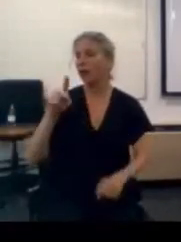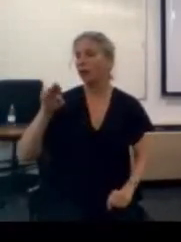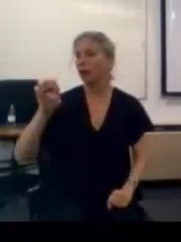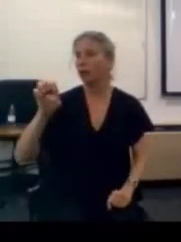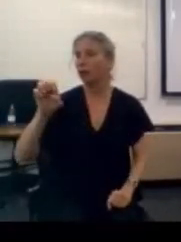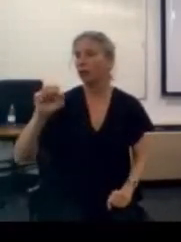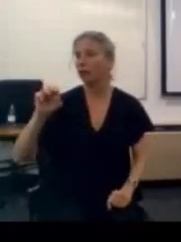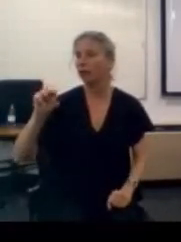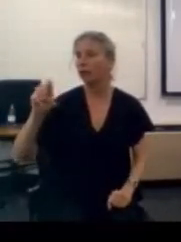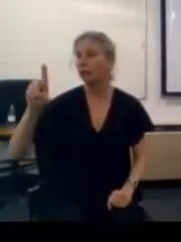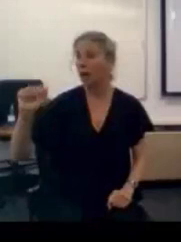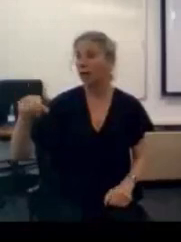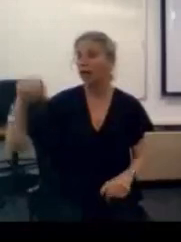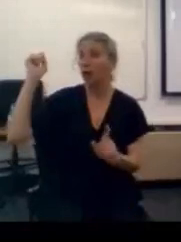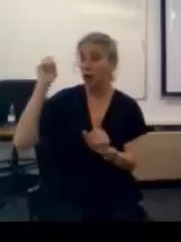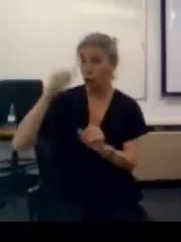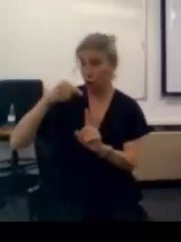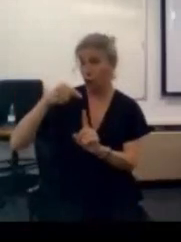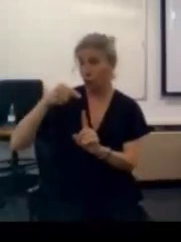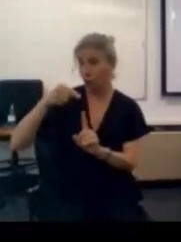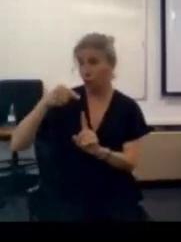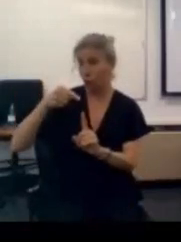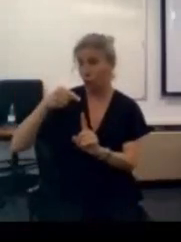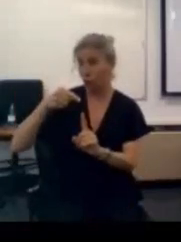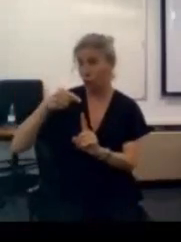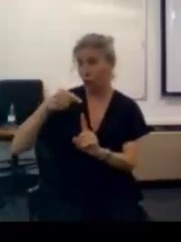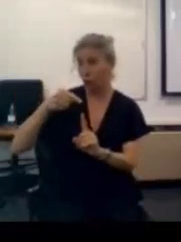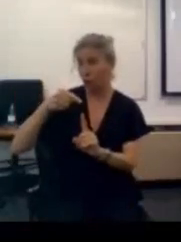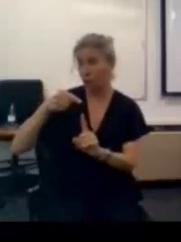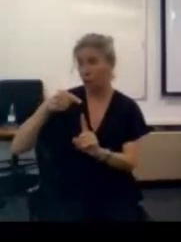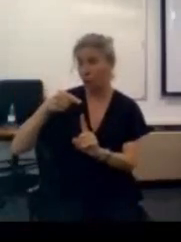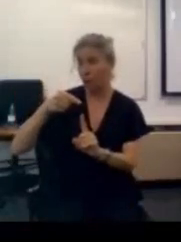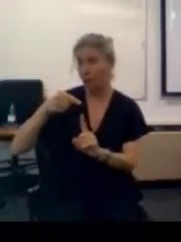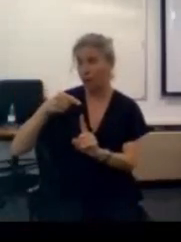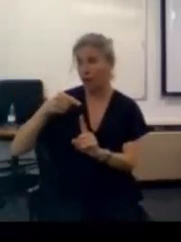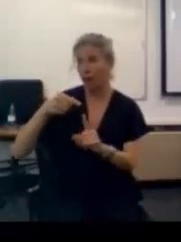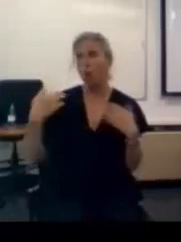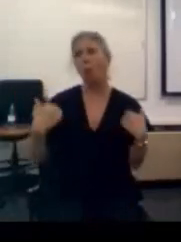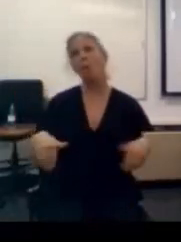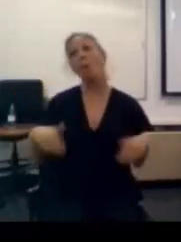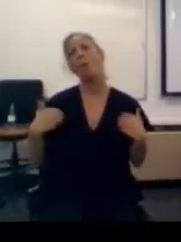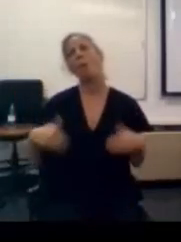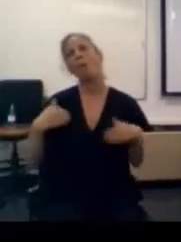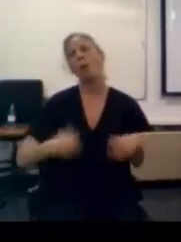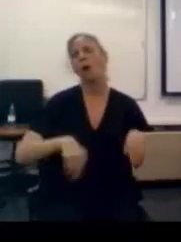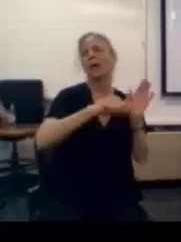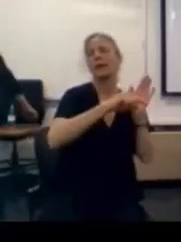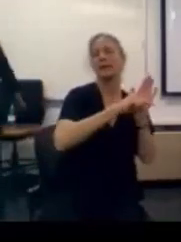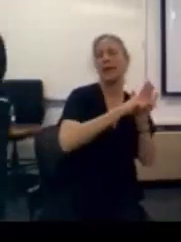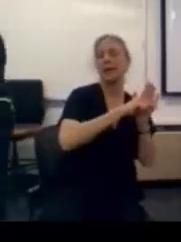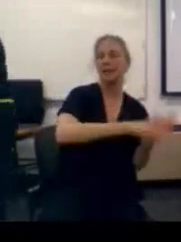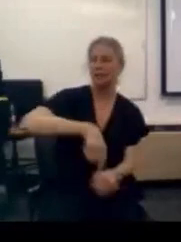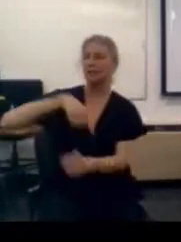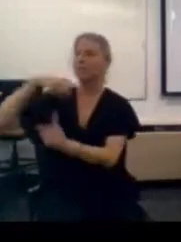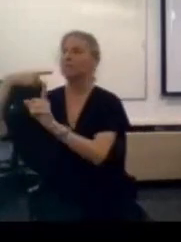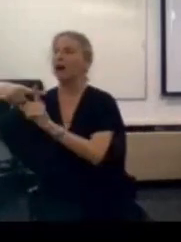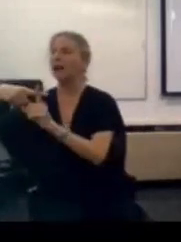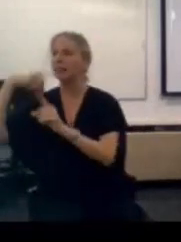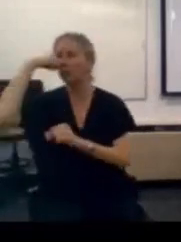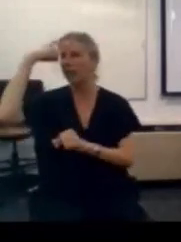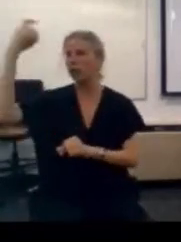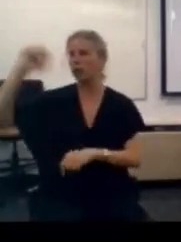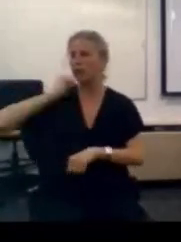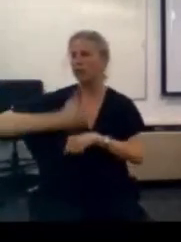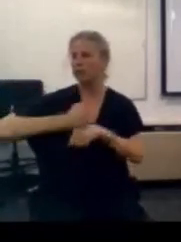To paraphrase Kobe Yamada, you turn your can'ts into cans and